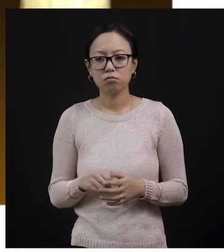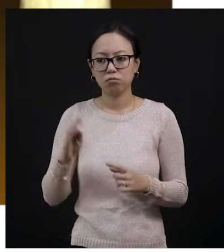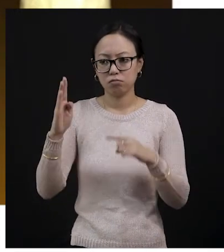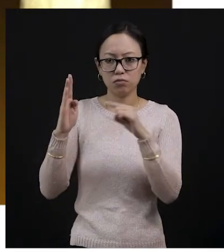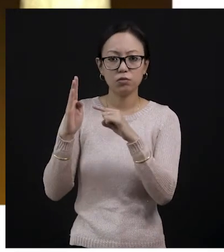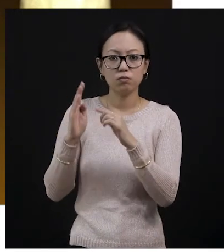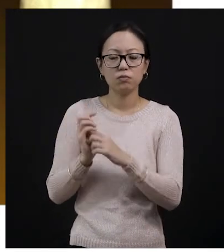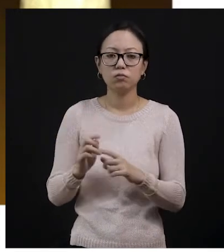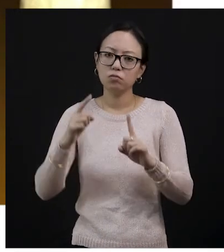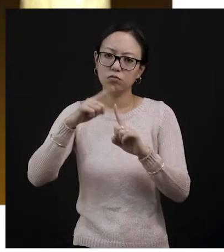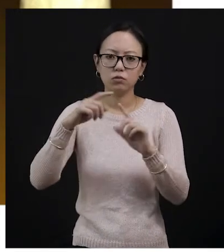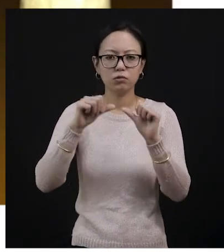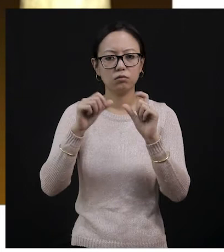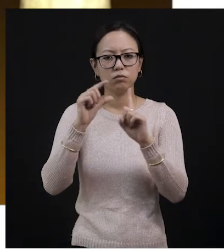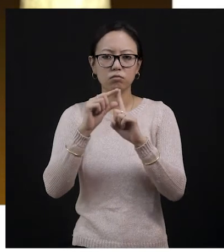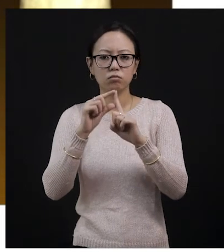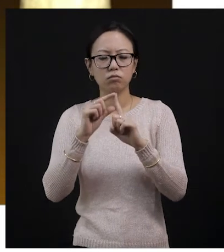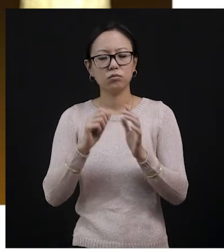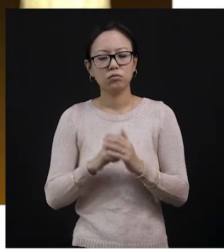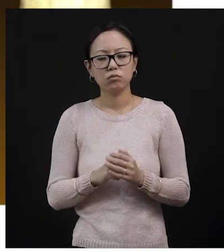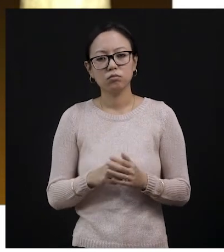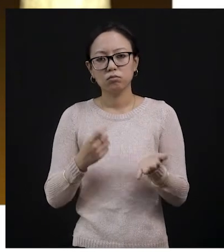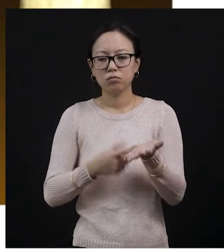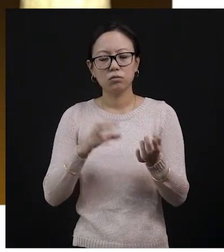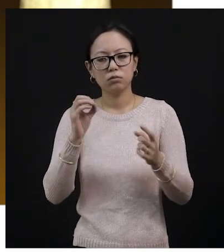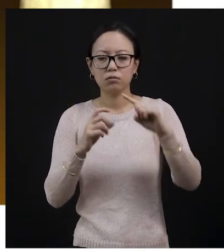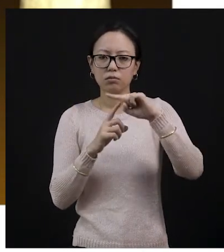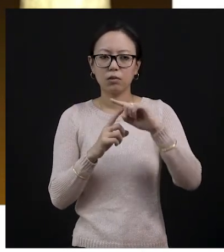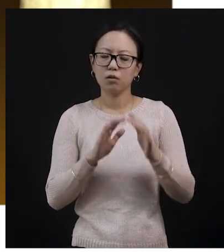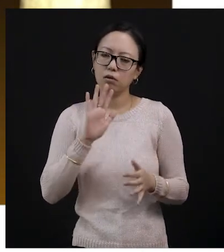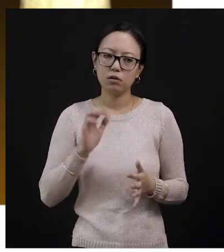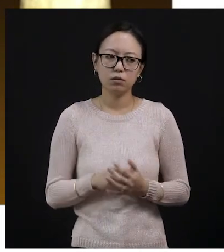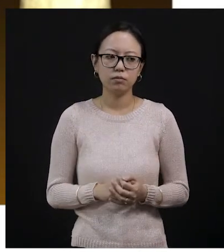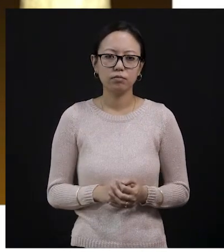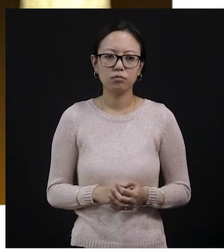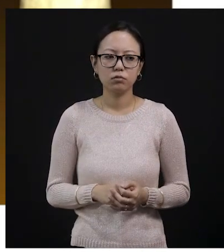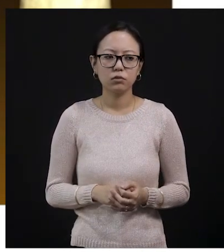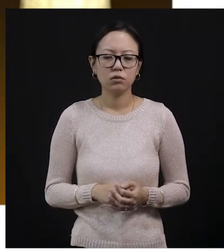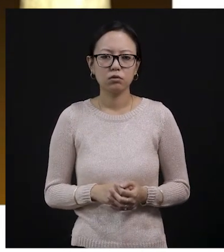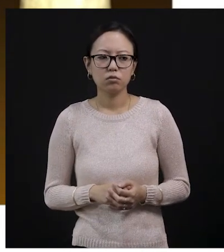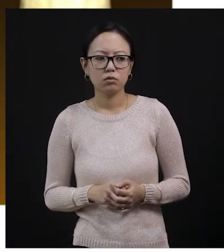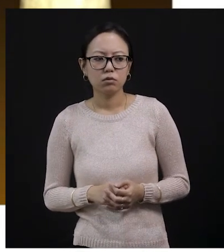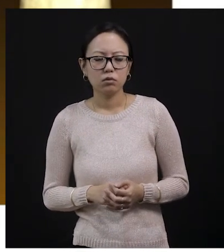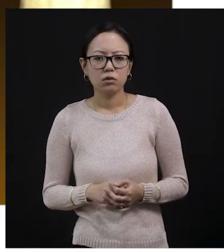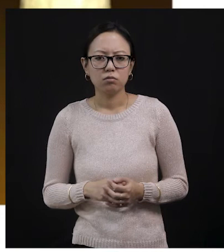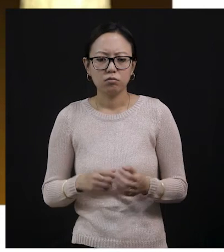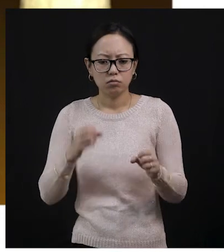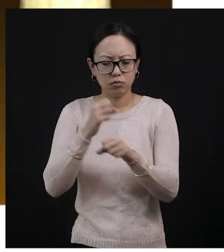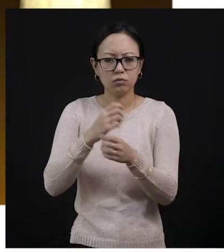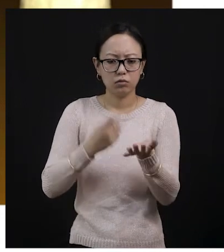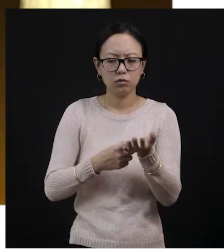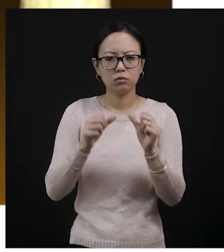got taproot, reticulate, taproot. And if you look at the grasses, you can see, oh